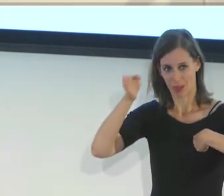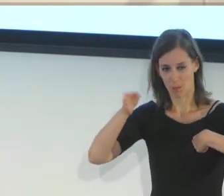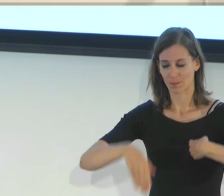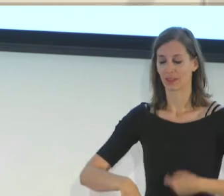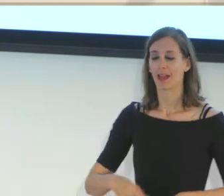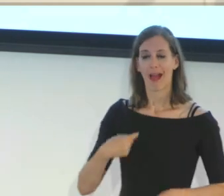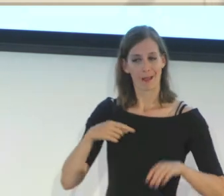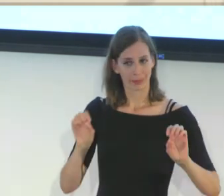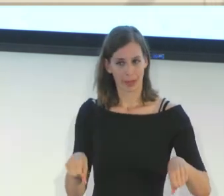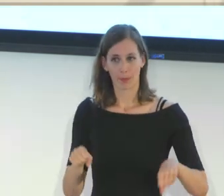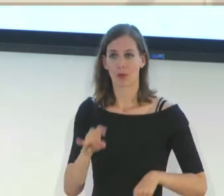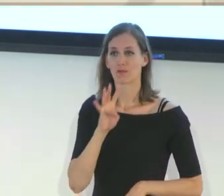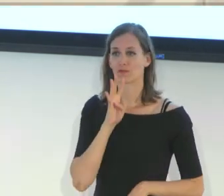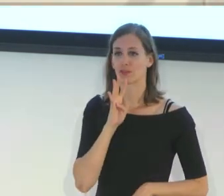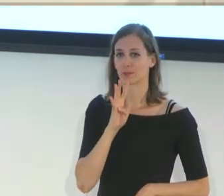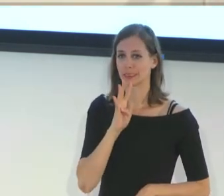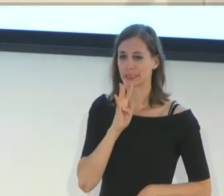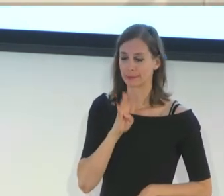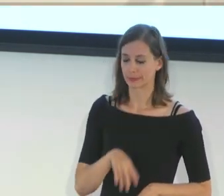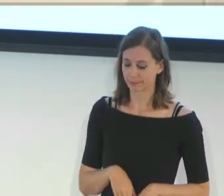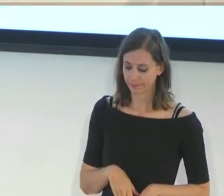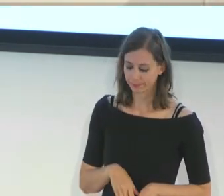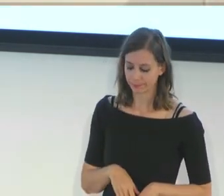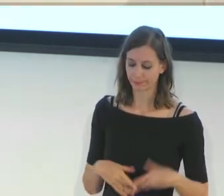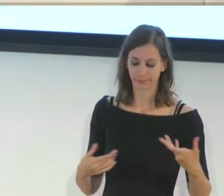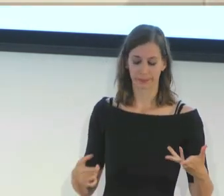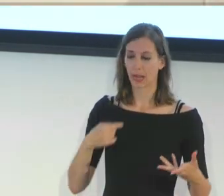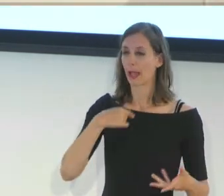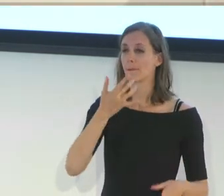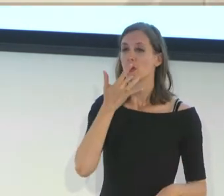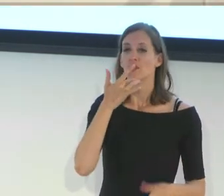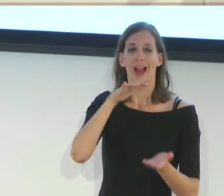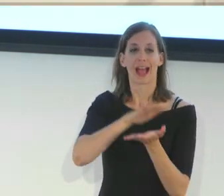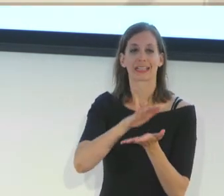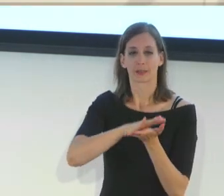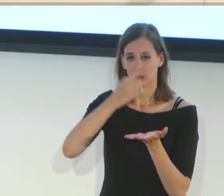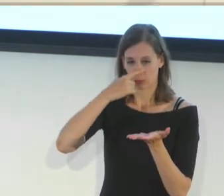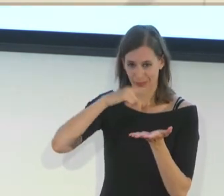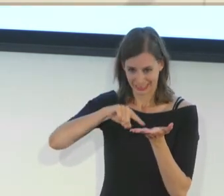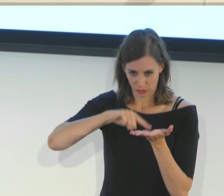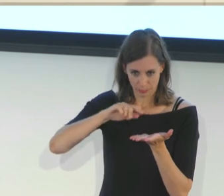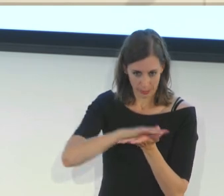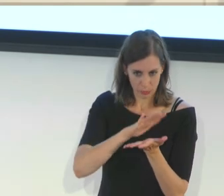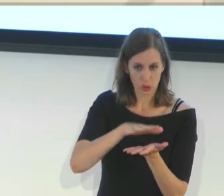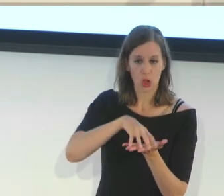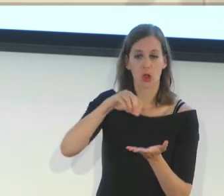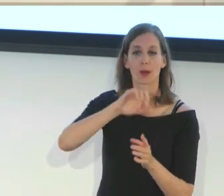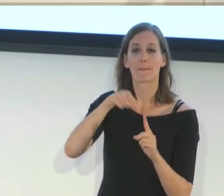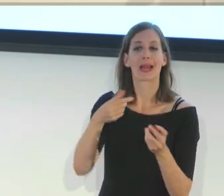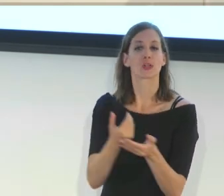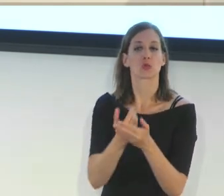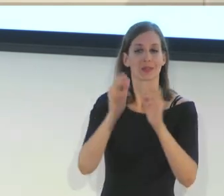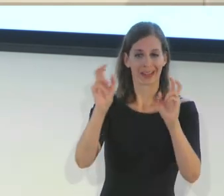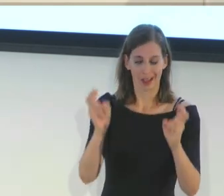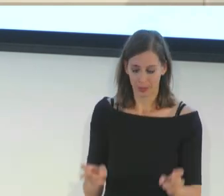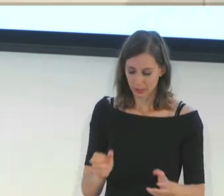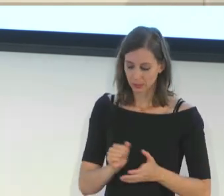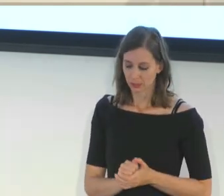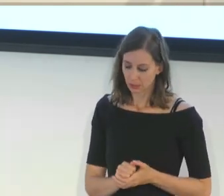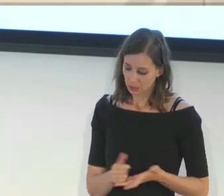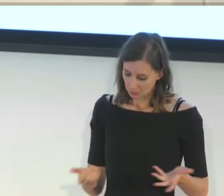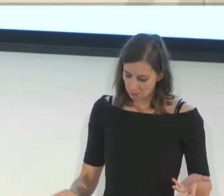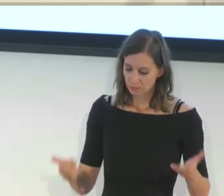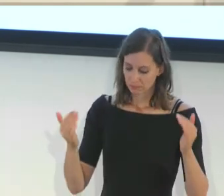verbal speech. Liv prefers academic research papers to learn about new topics. She has a context of computer